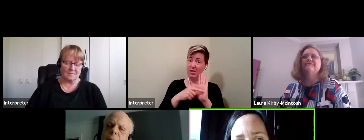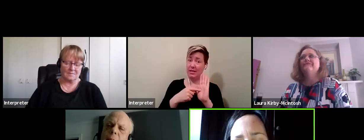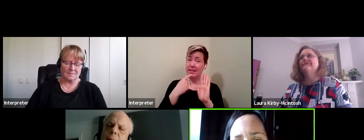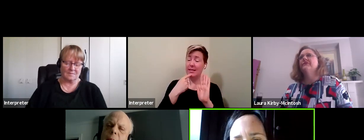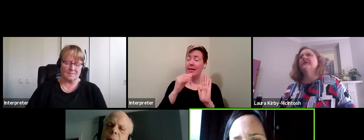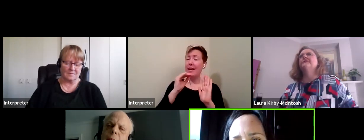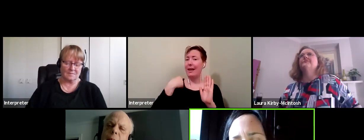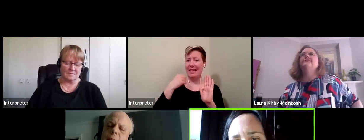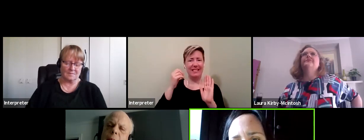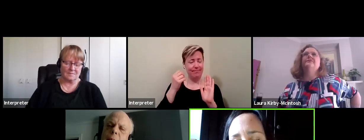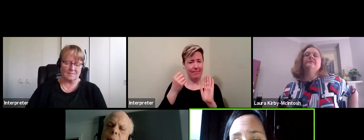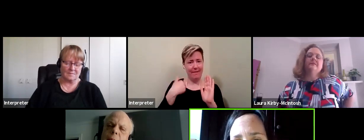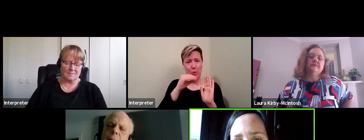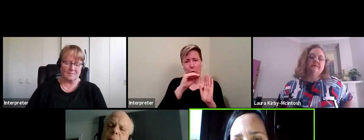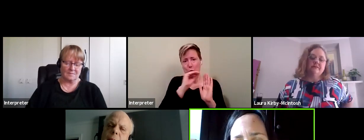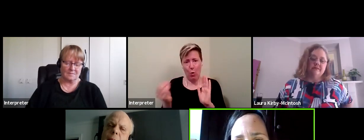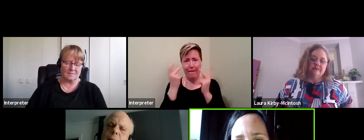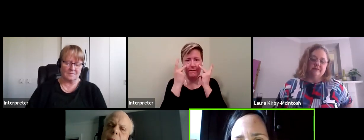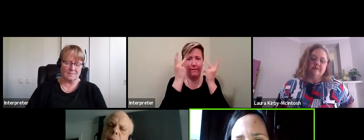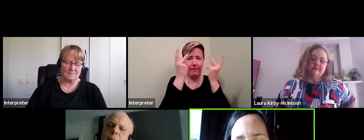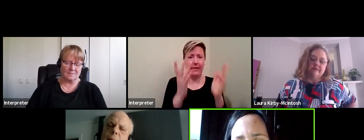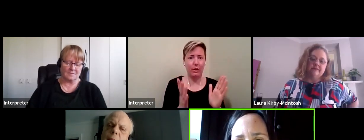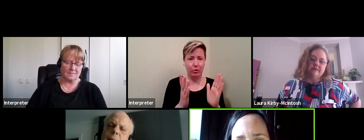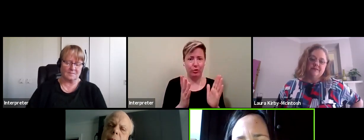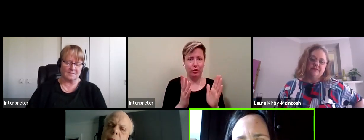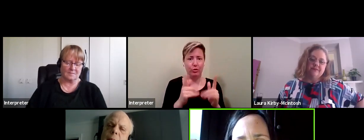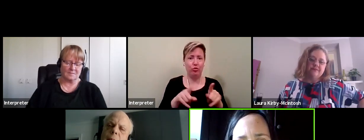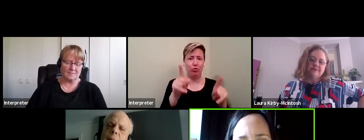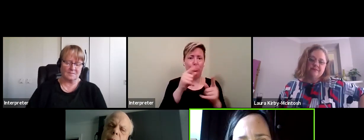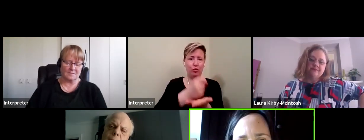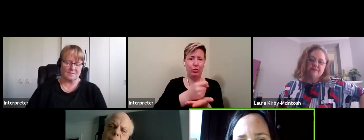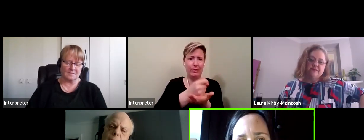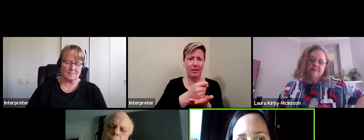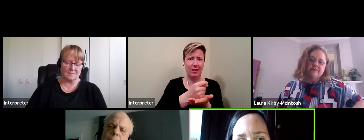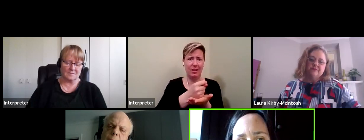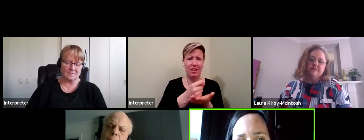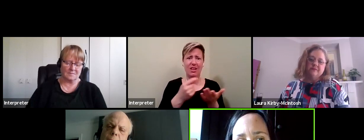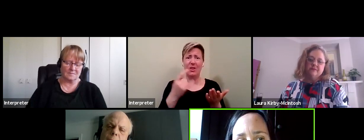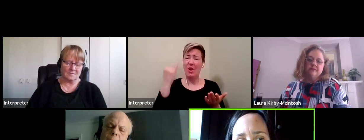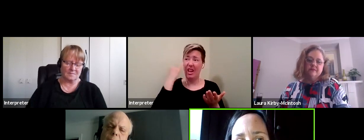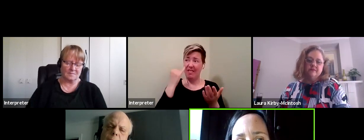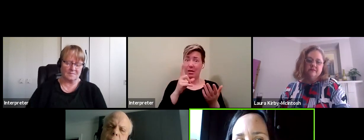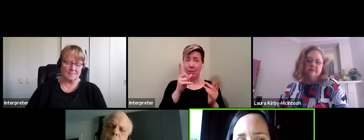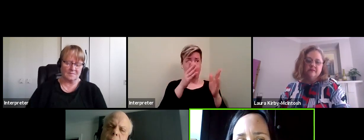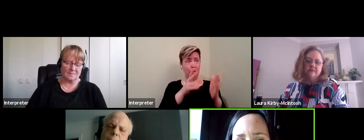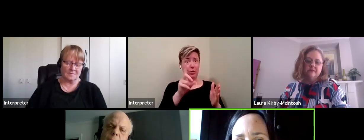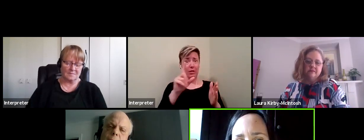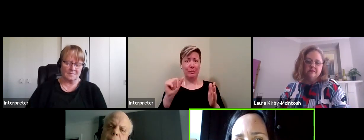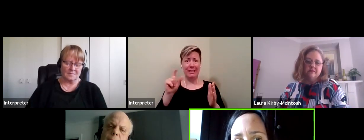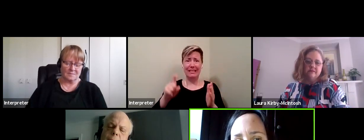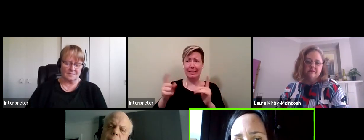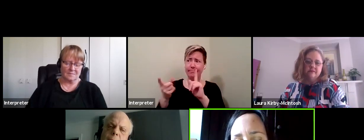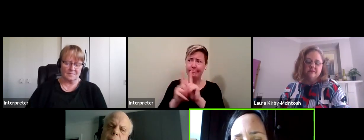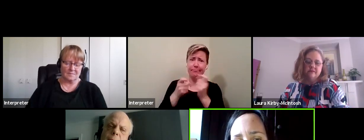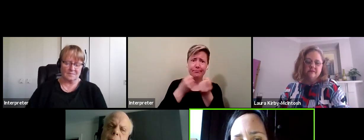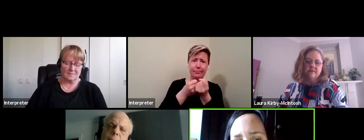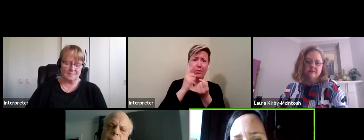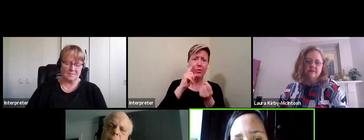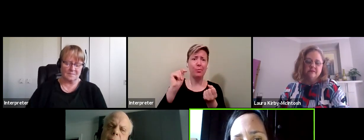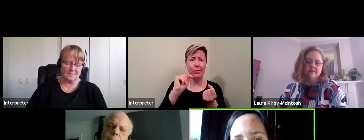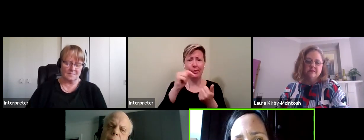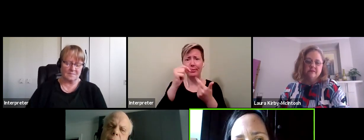treatment. So people with disabilities who rely on attendants to perform these activities of daily living would not have access to attendants or family for